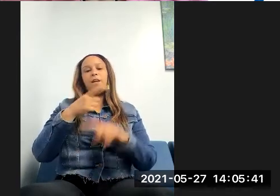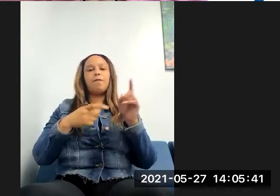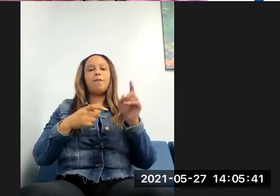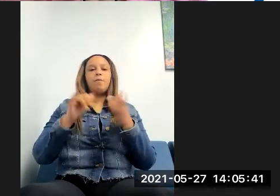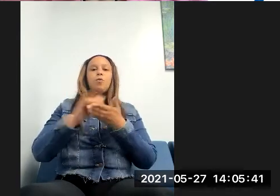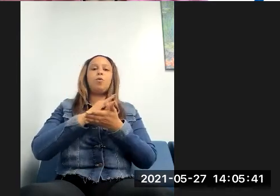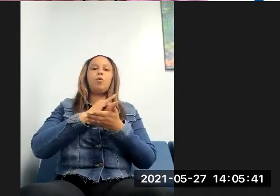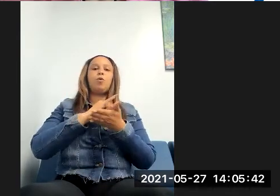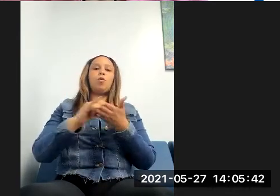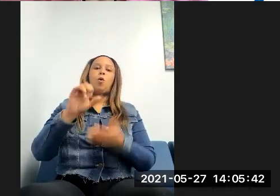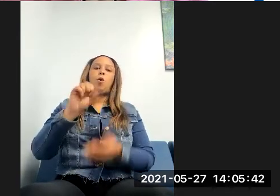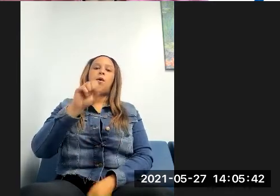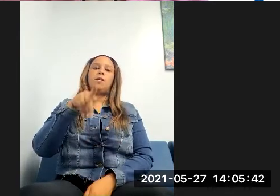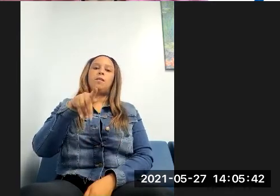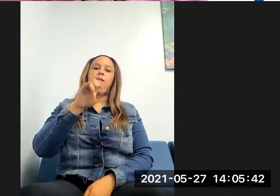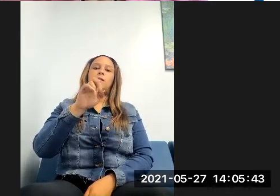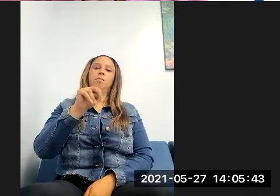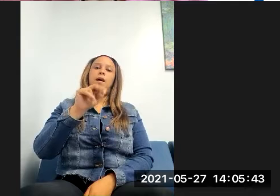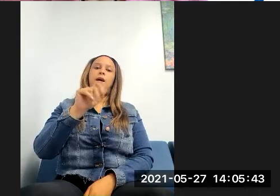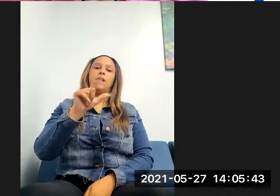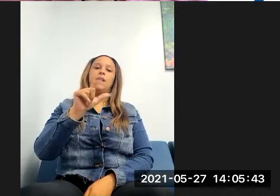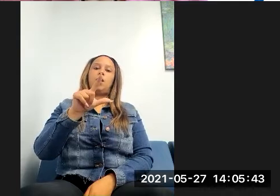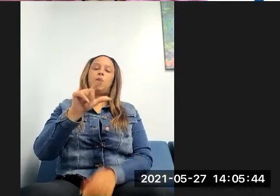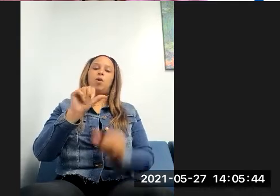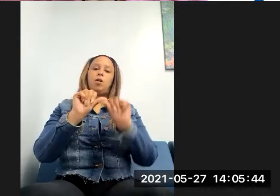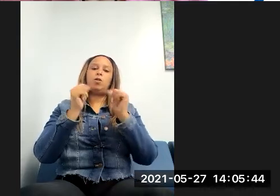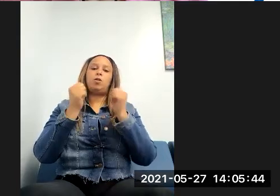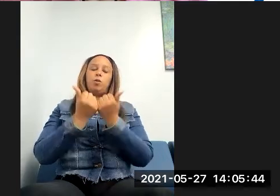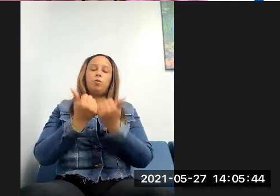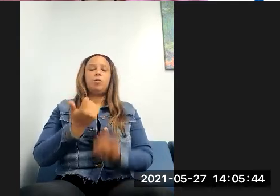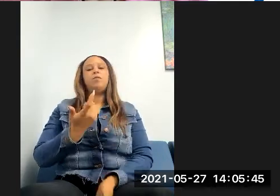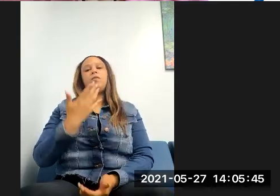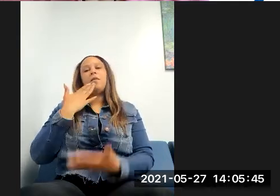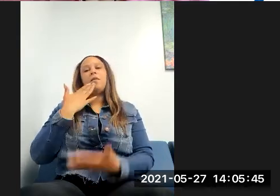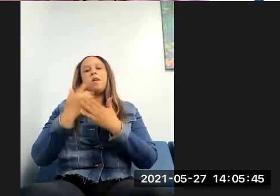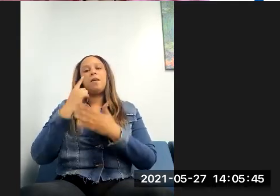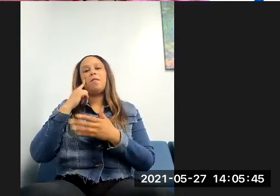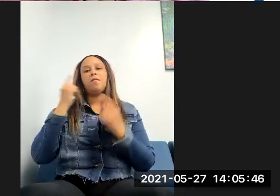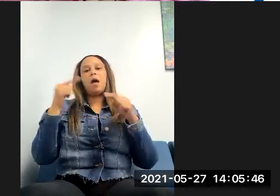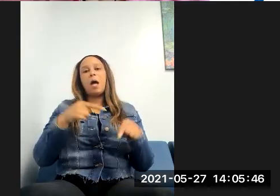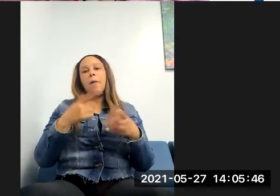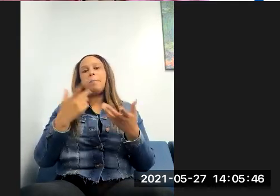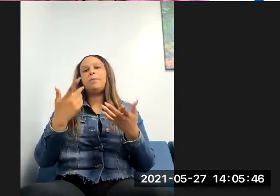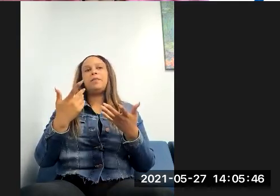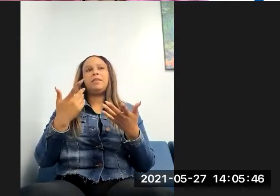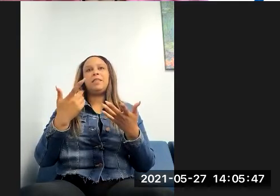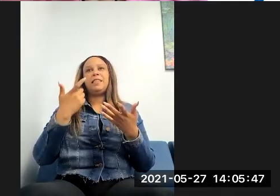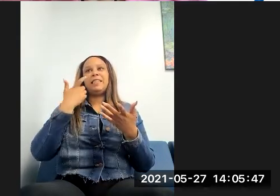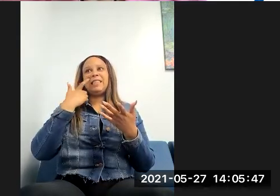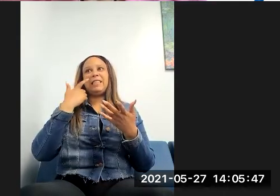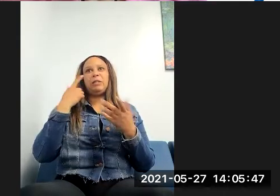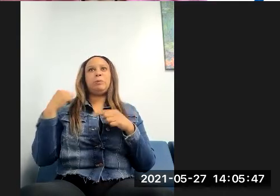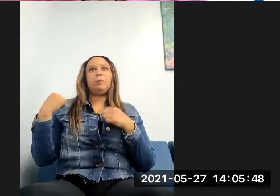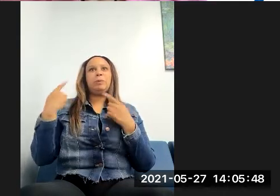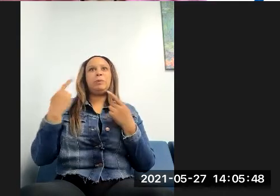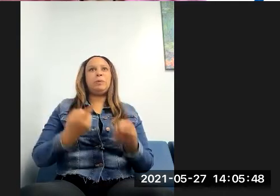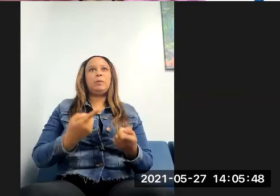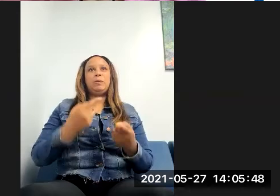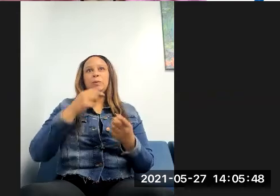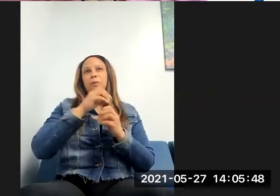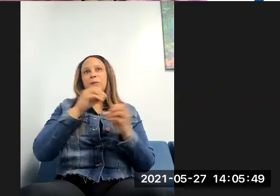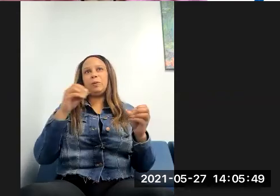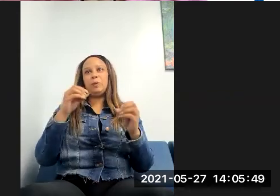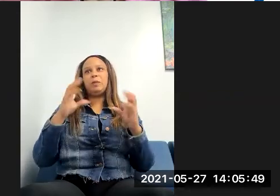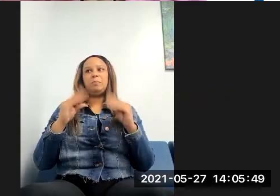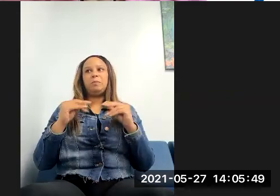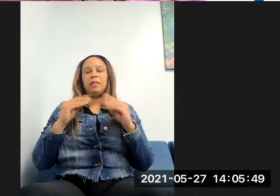us. It's been a little while since we've done our last presentation, and we're here with Jean Minkel.